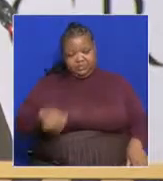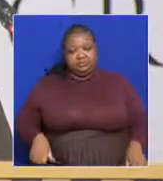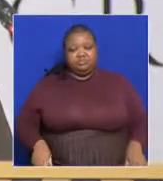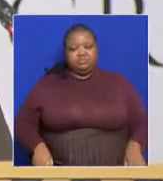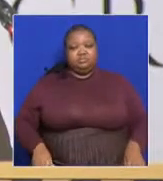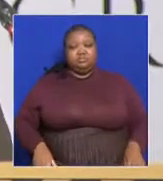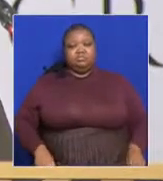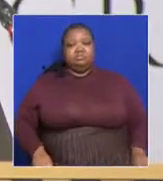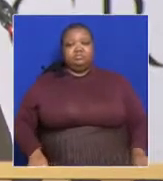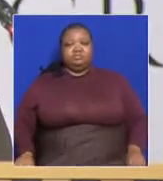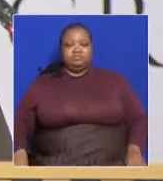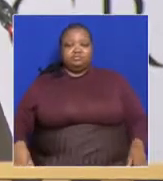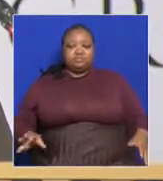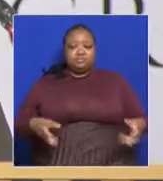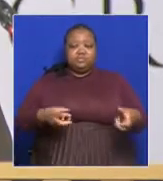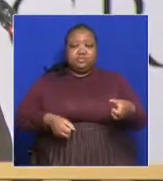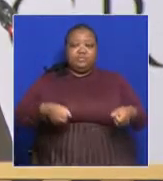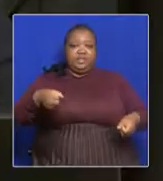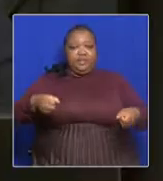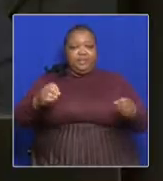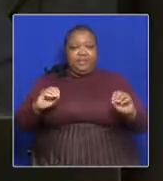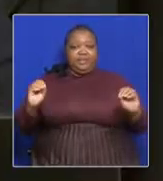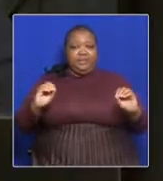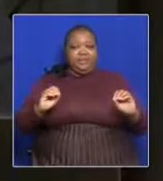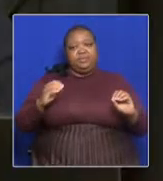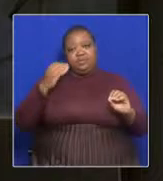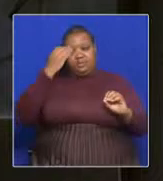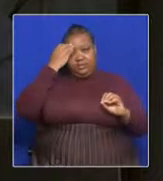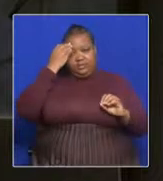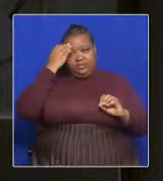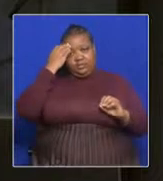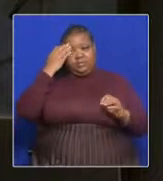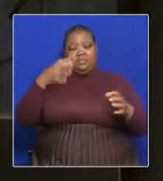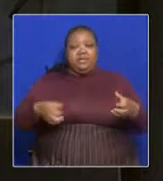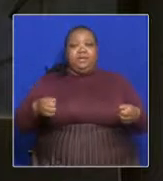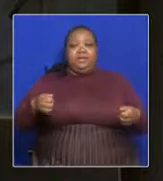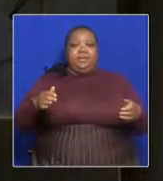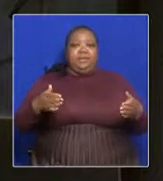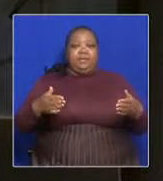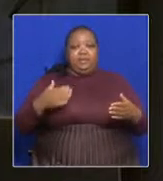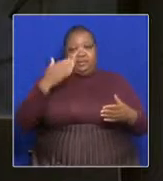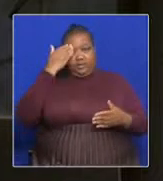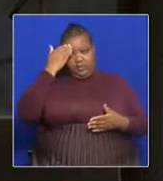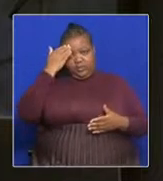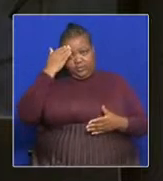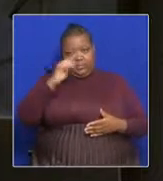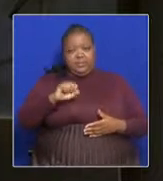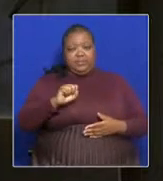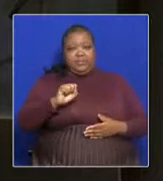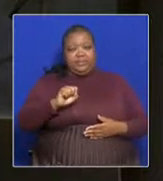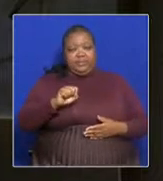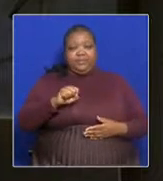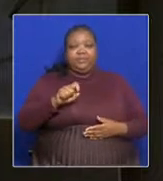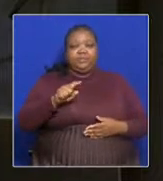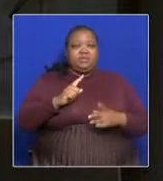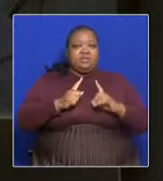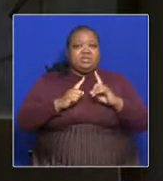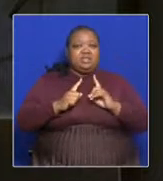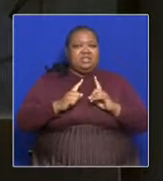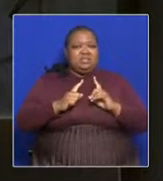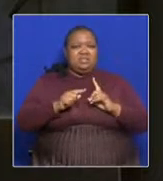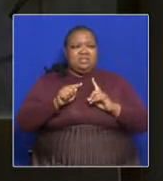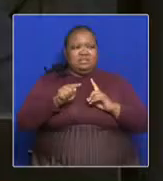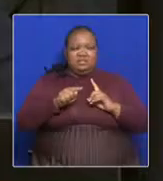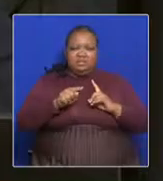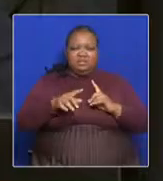why I took that decision. We know there were no bags. We know that for a fact. So I'm not engaging about were they